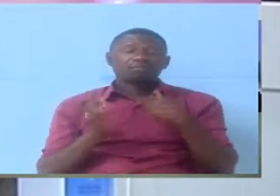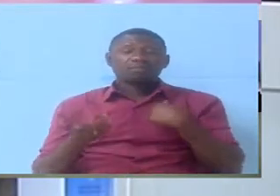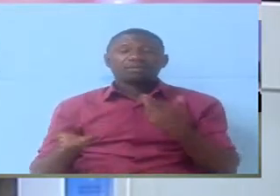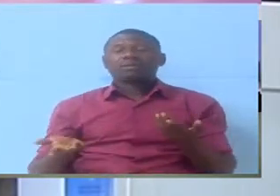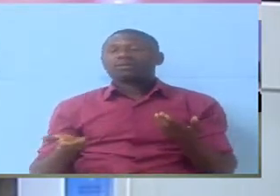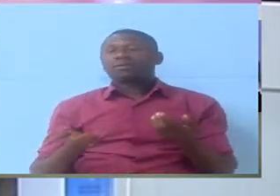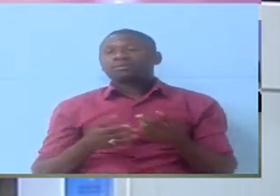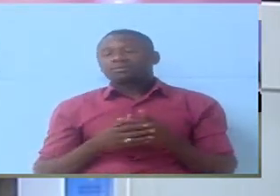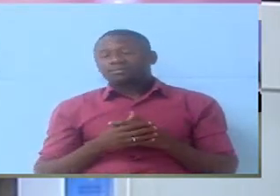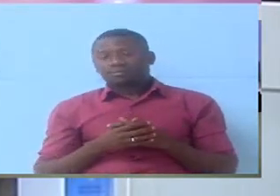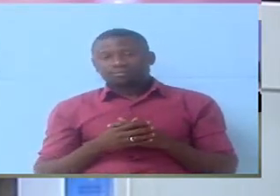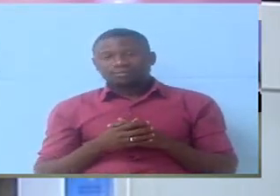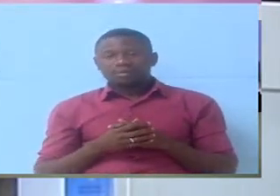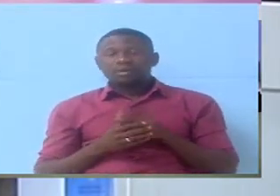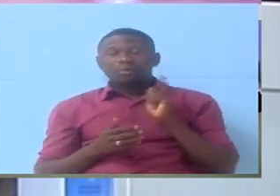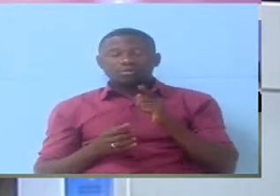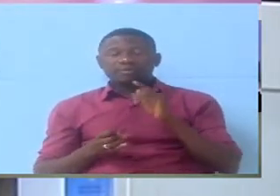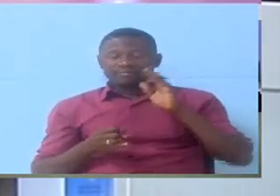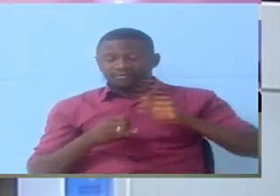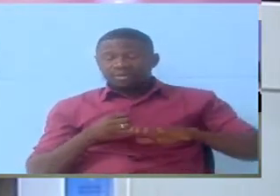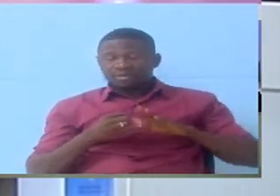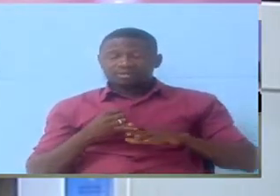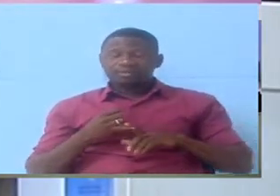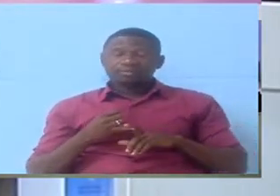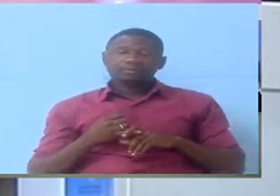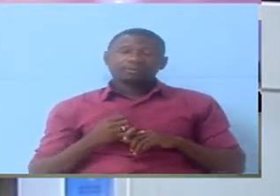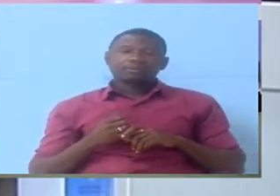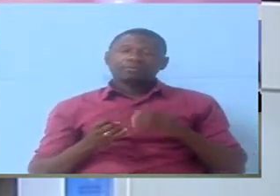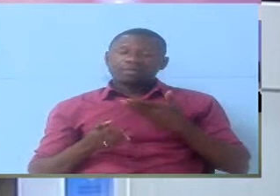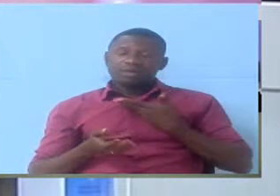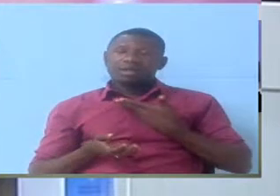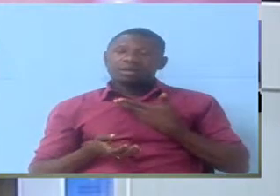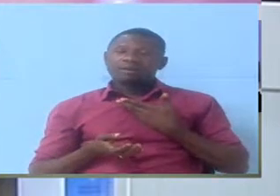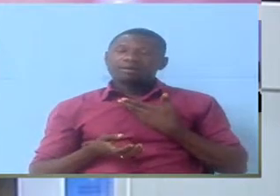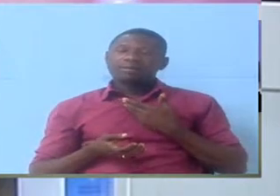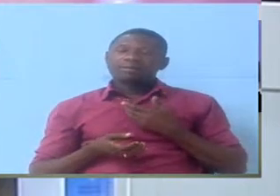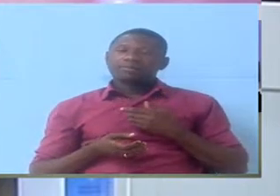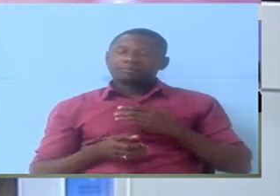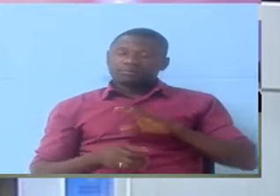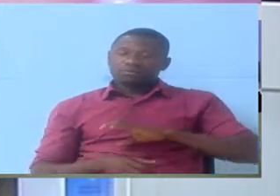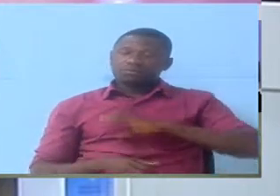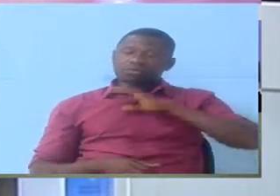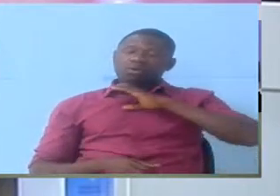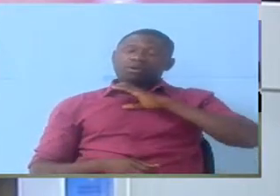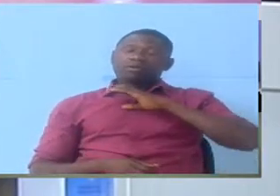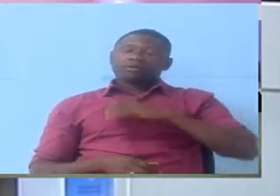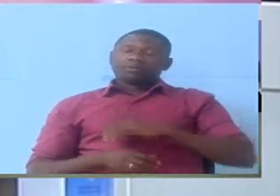je. So, but finally, bari abandulato, I have to muster the courage.